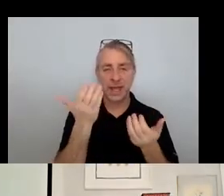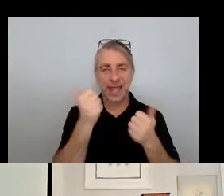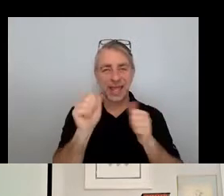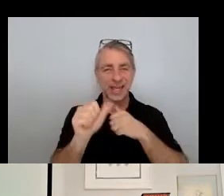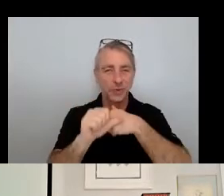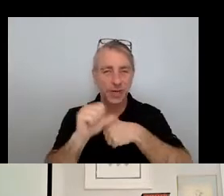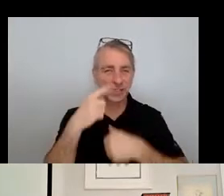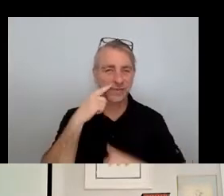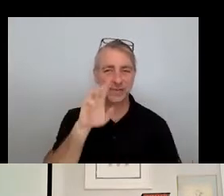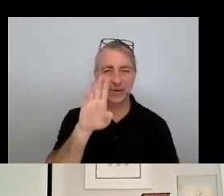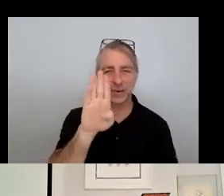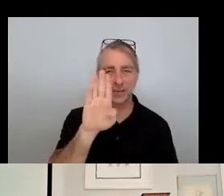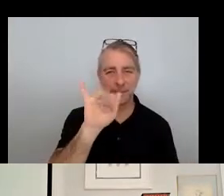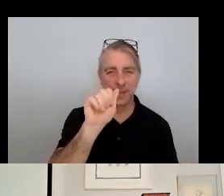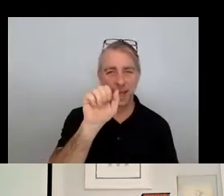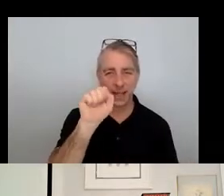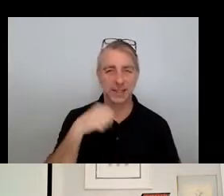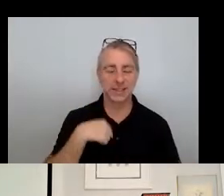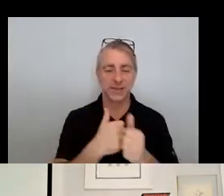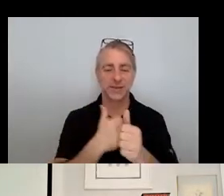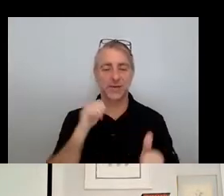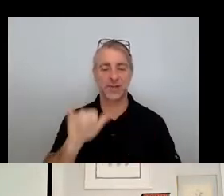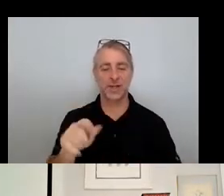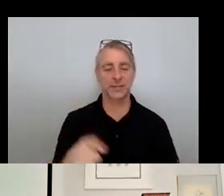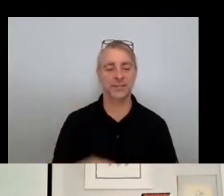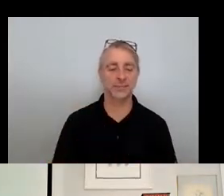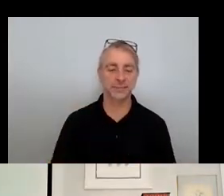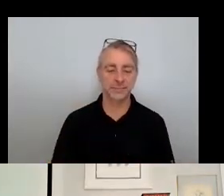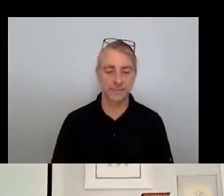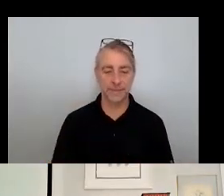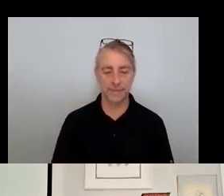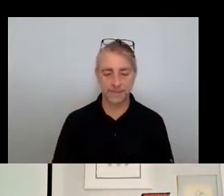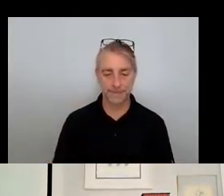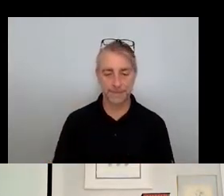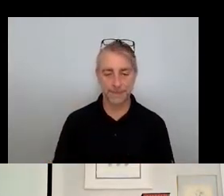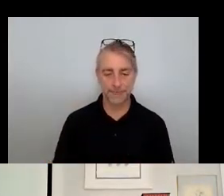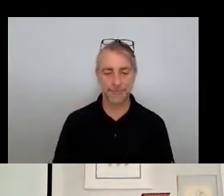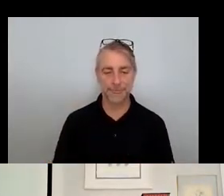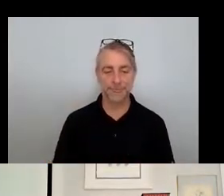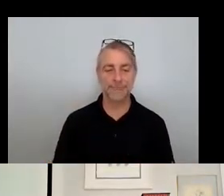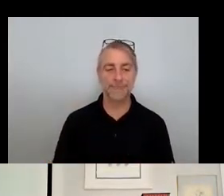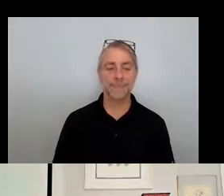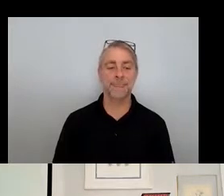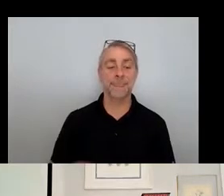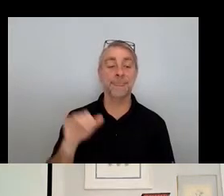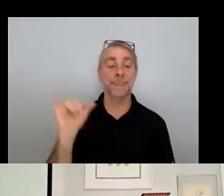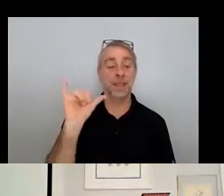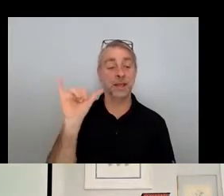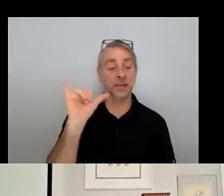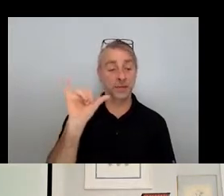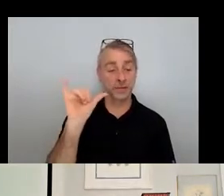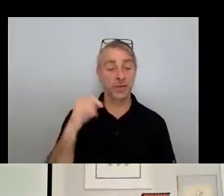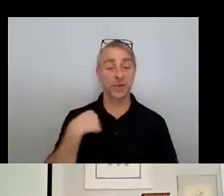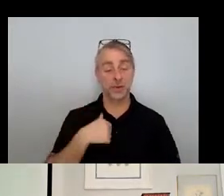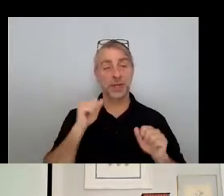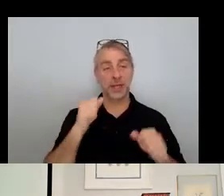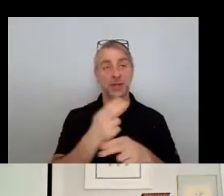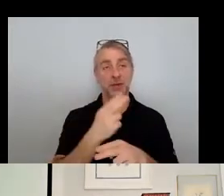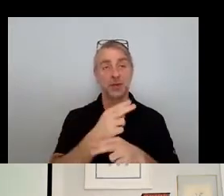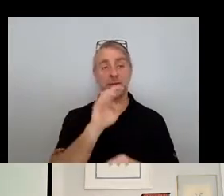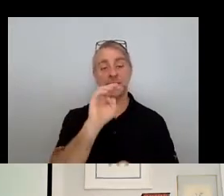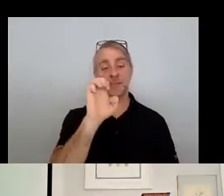note that we might use meta-analysis outside of a systematic review. And also note that there are